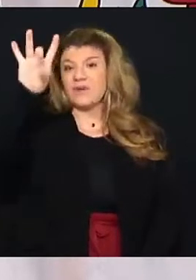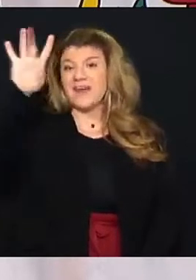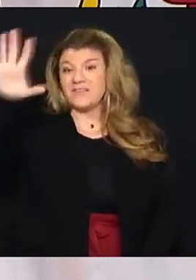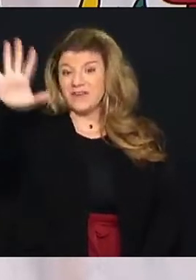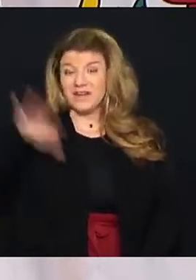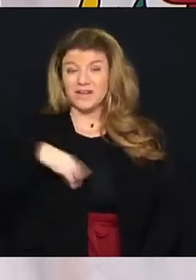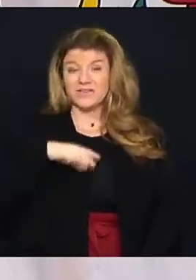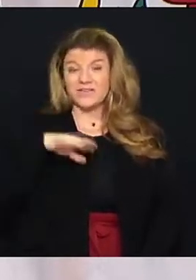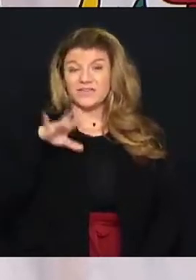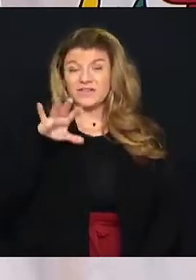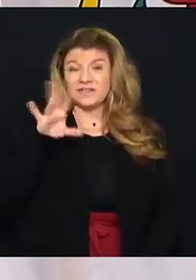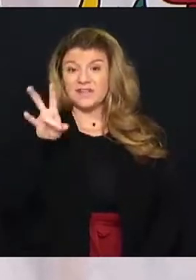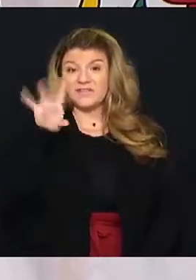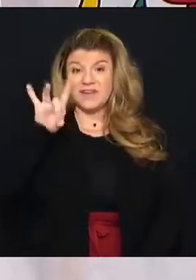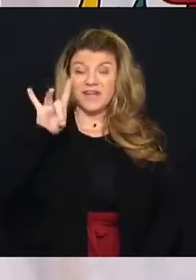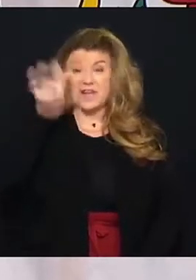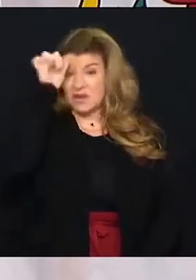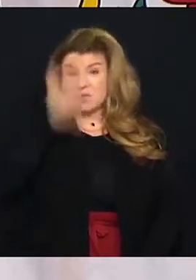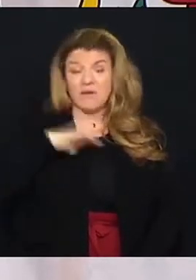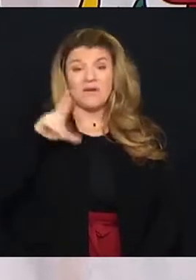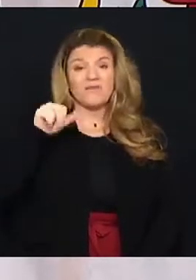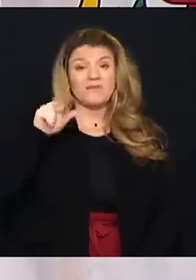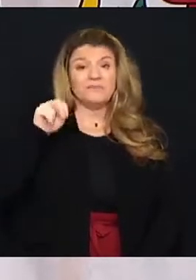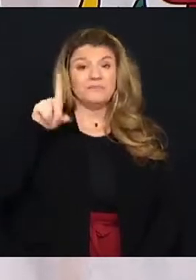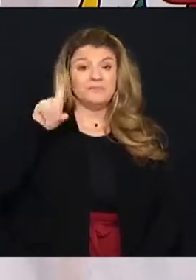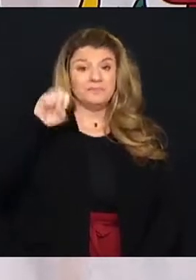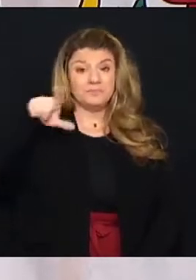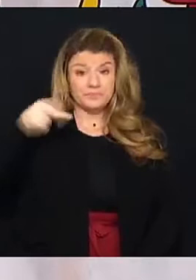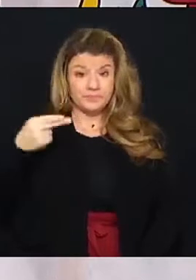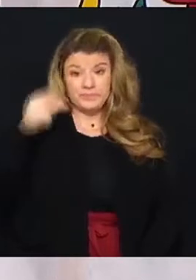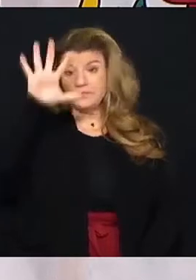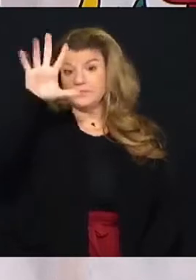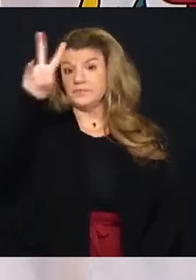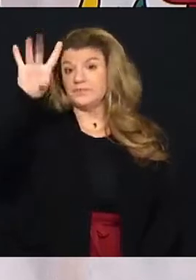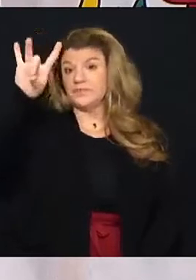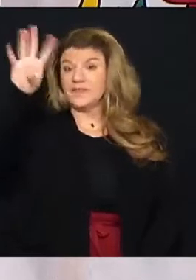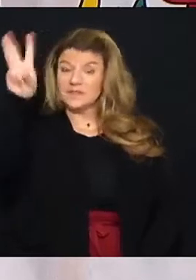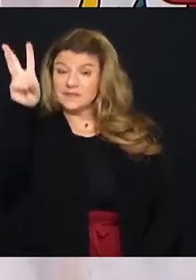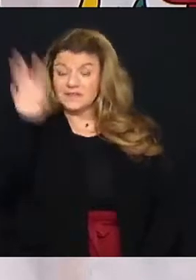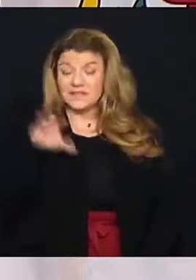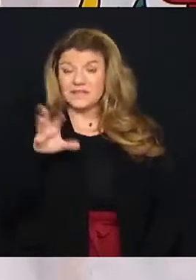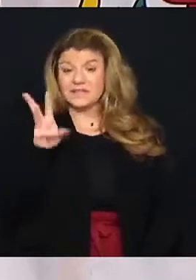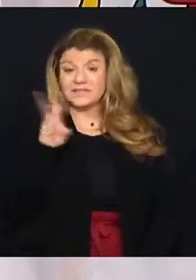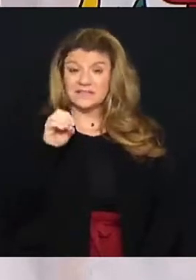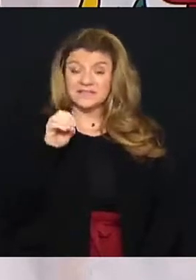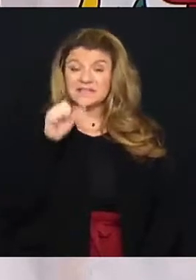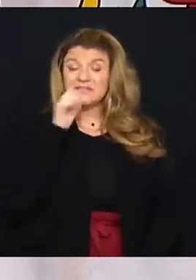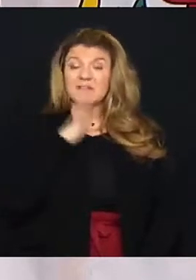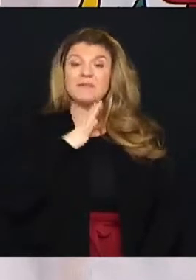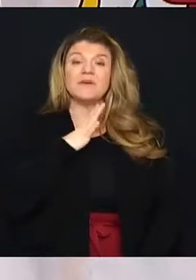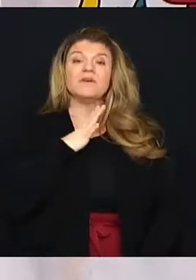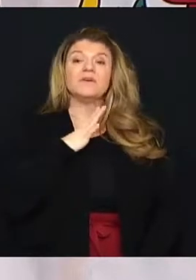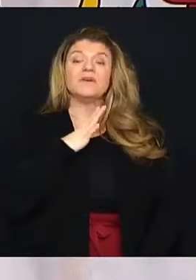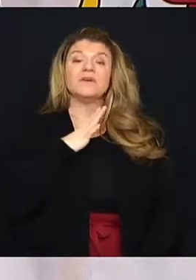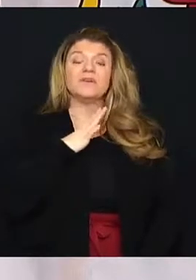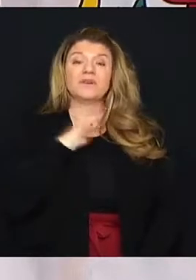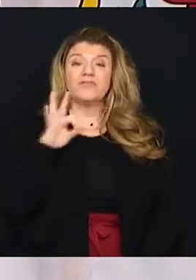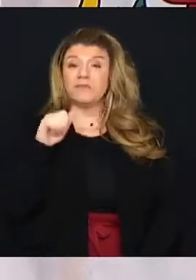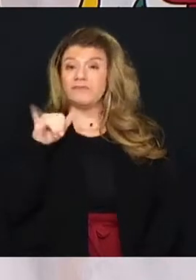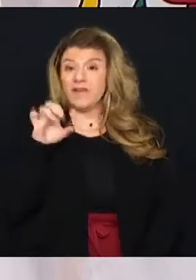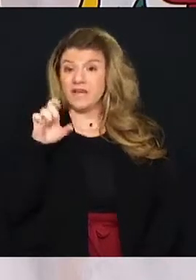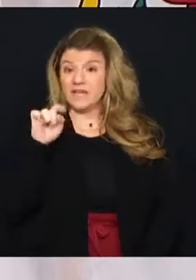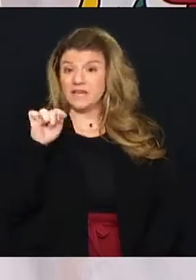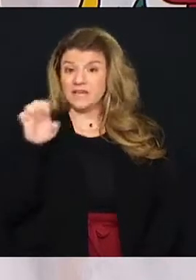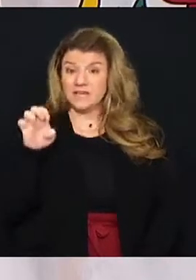5,285th death of a 78-year-old male from Randolph County. The 5,286th death of a 60-year-old female from Fayette